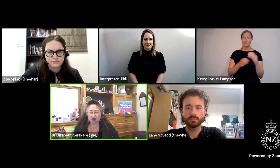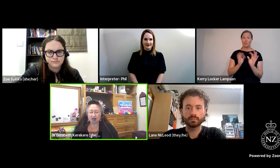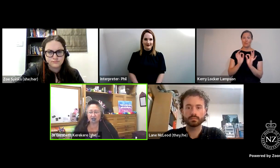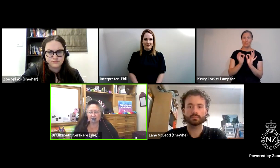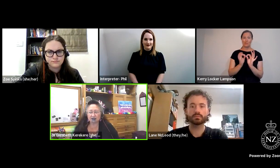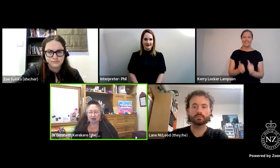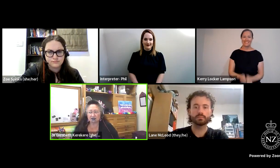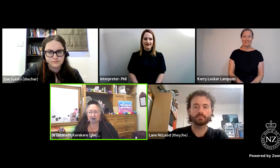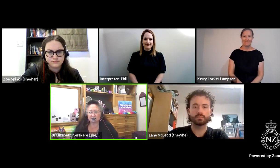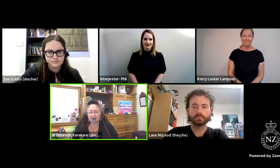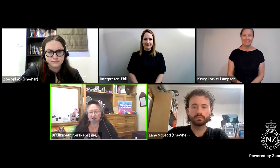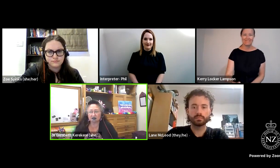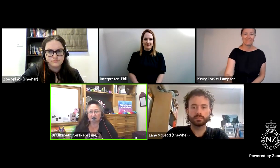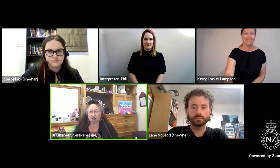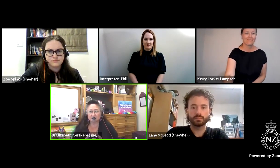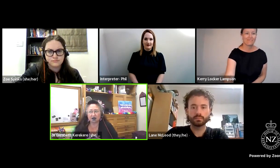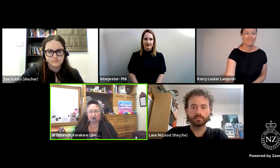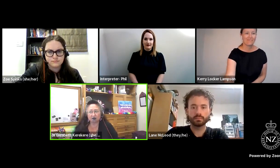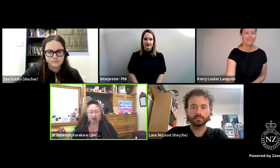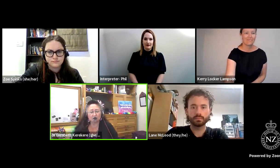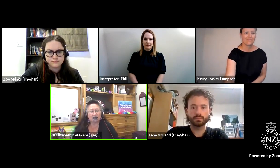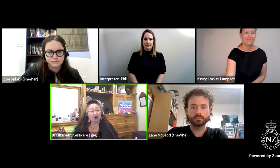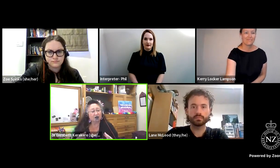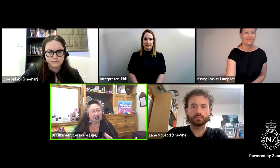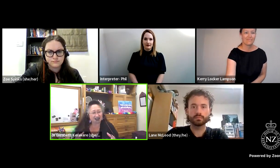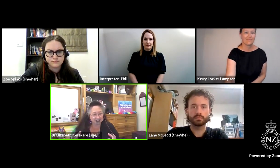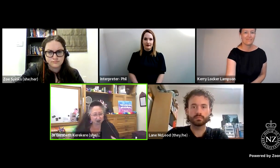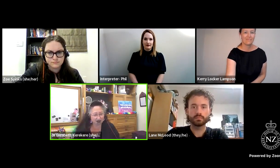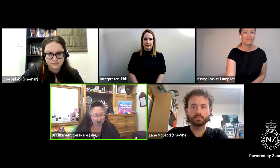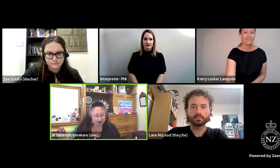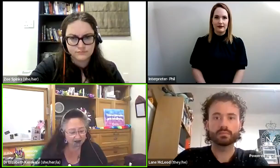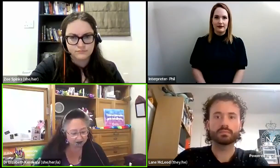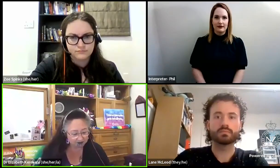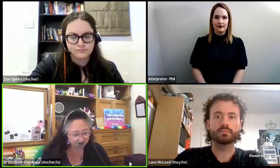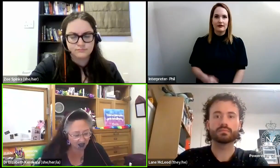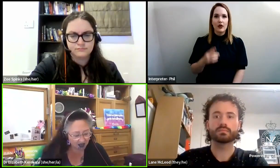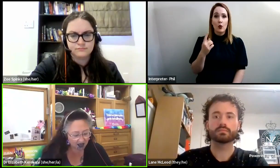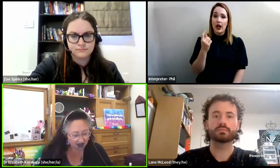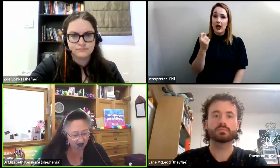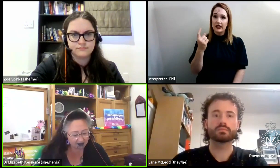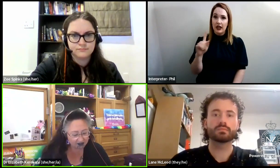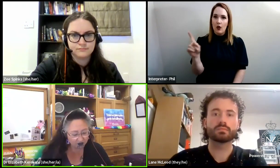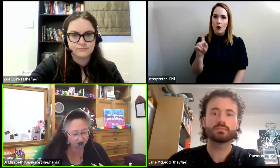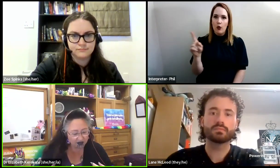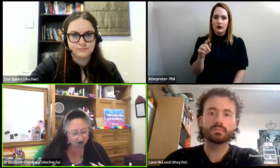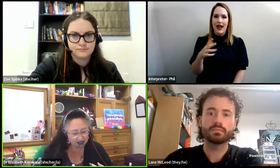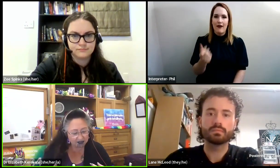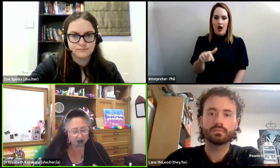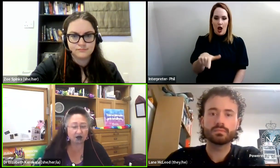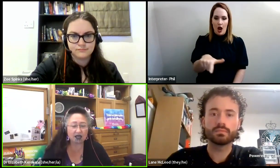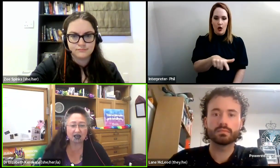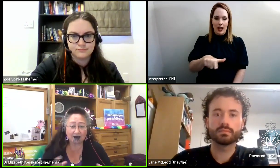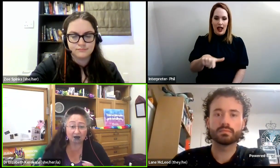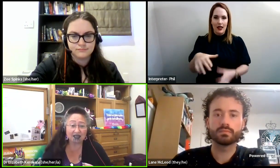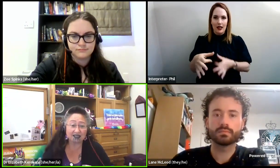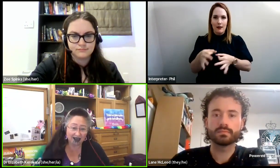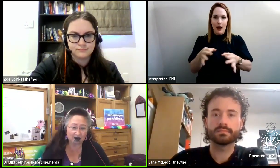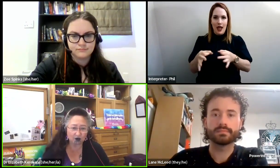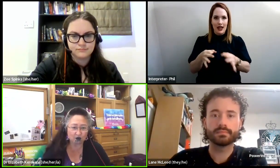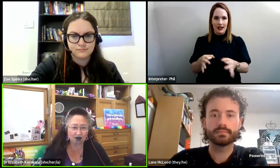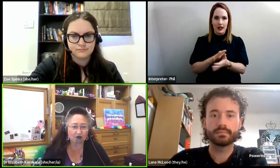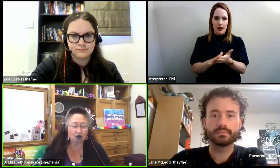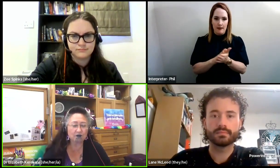One of their ideas is to have what they're calling locality plans. And so that means looking at health